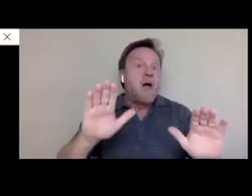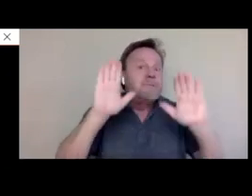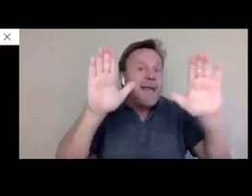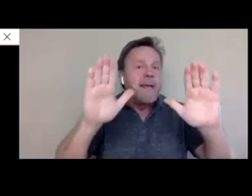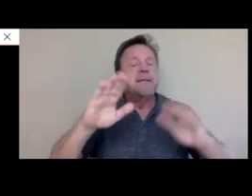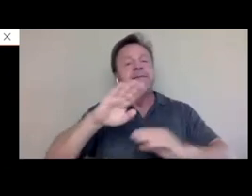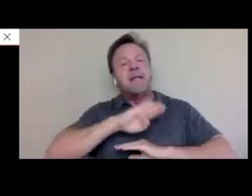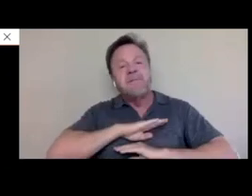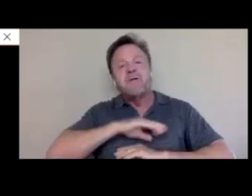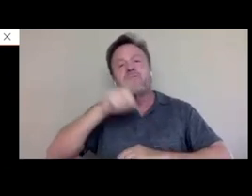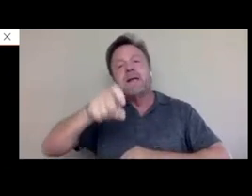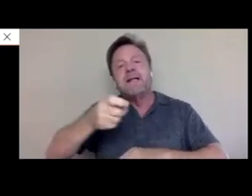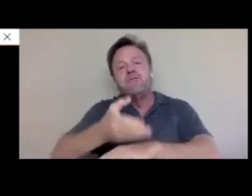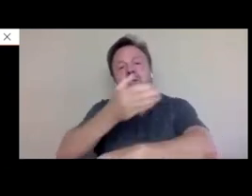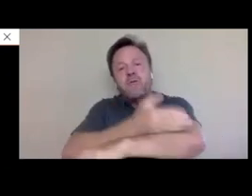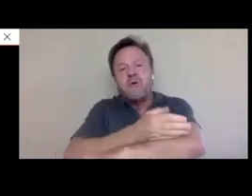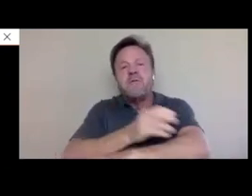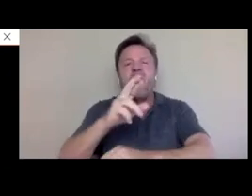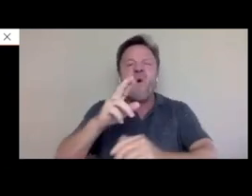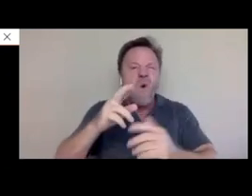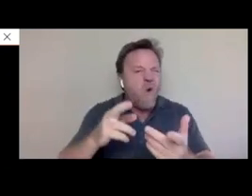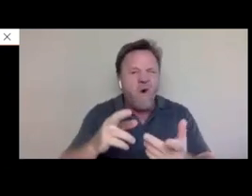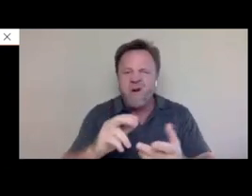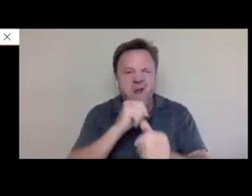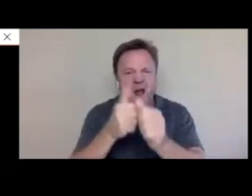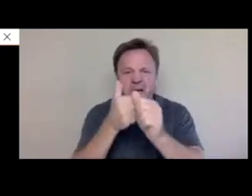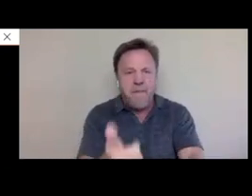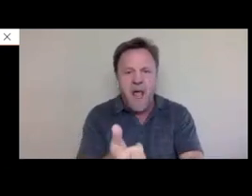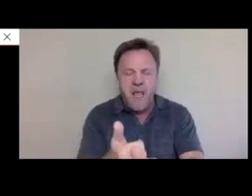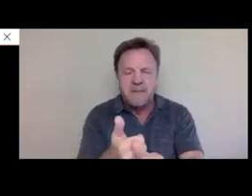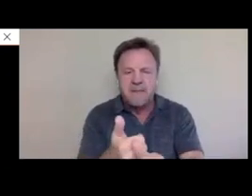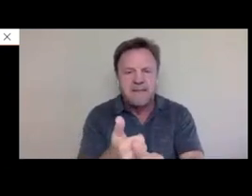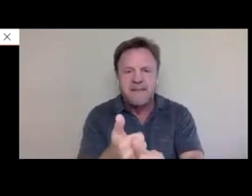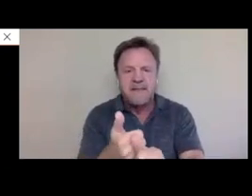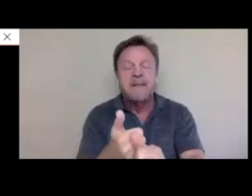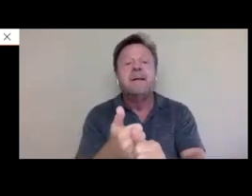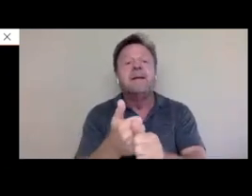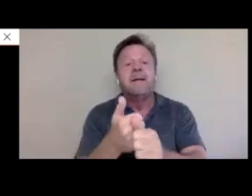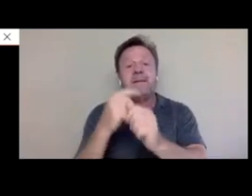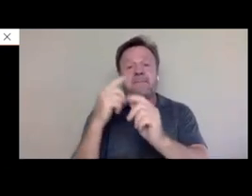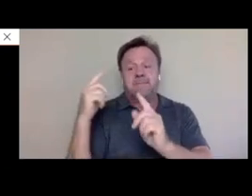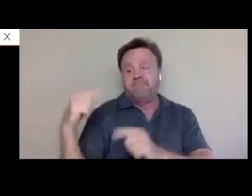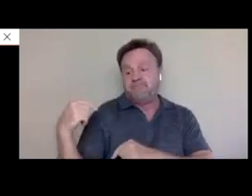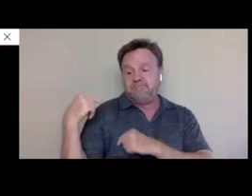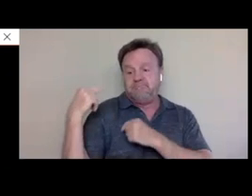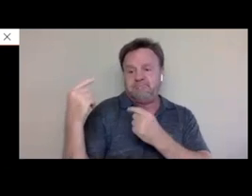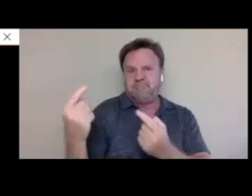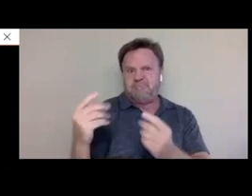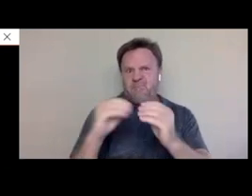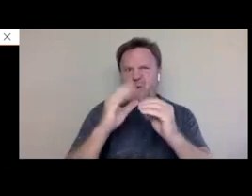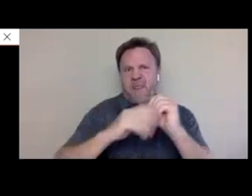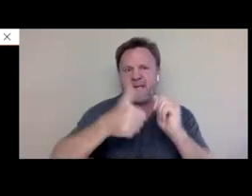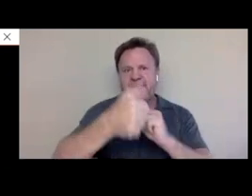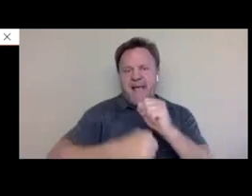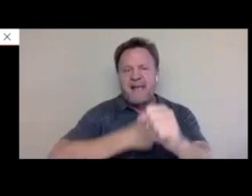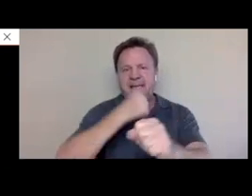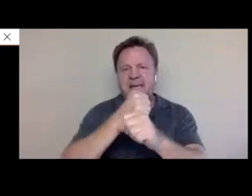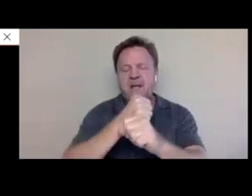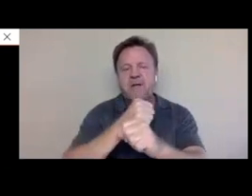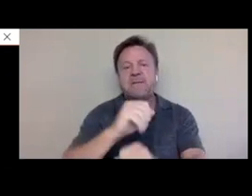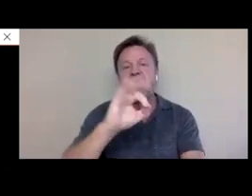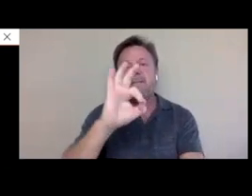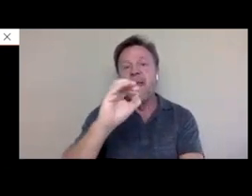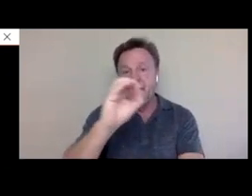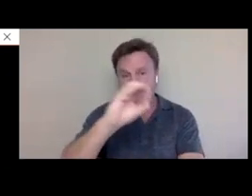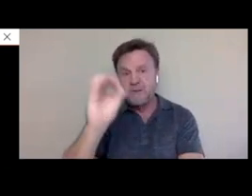to improve, or substantial noncompliance. Over the past more than 10 years, 90%